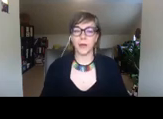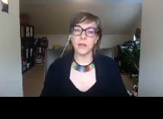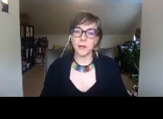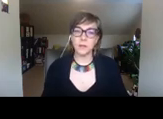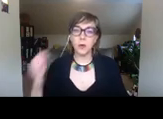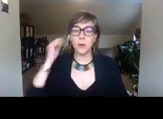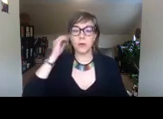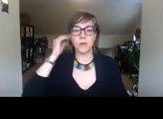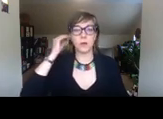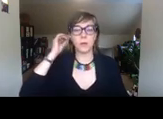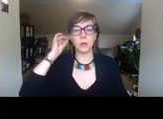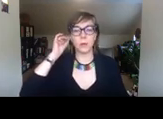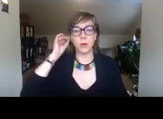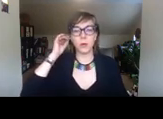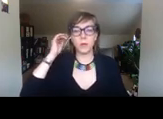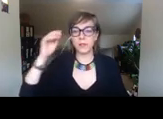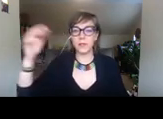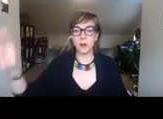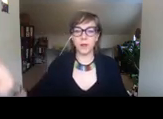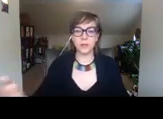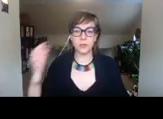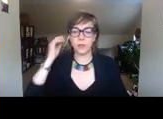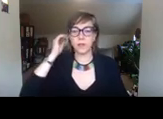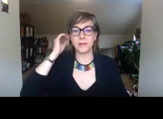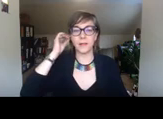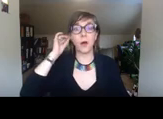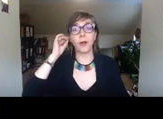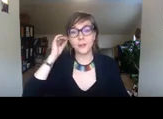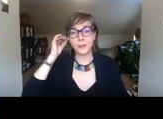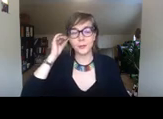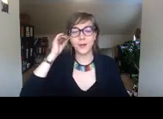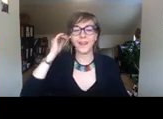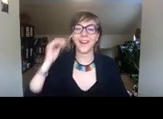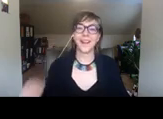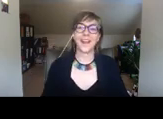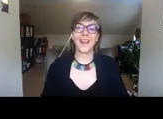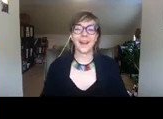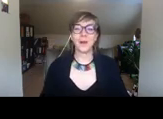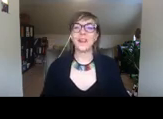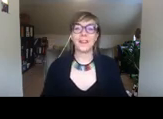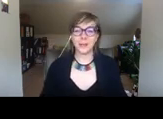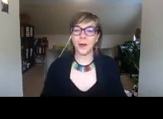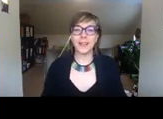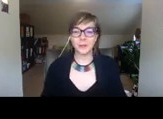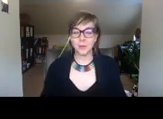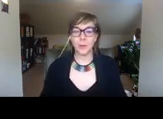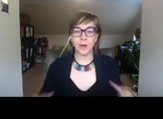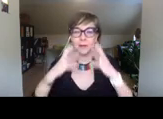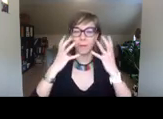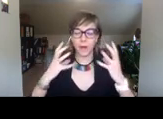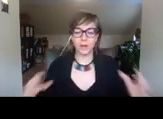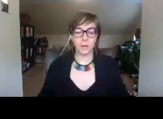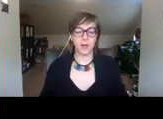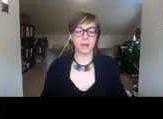from that light, knowing that no matter who we see on the street, on Zoom, at the